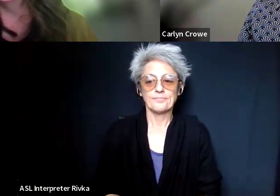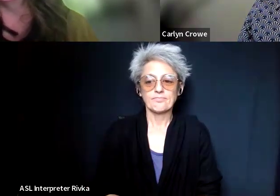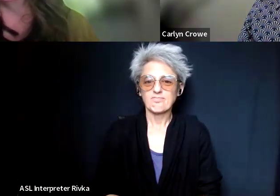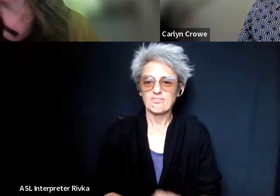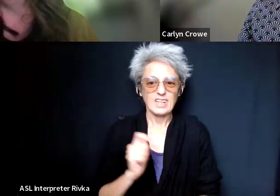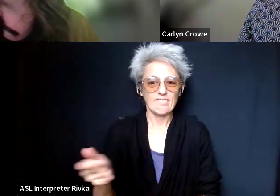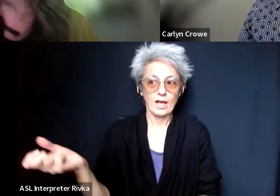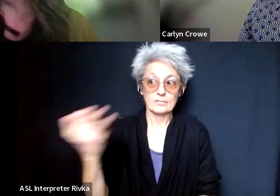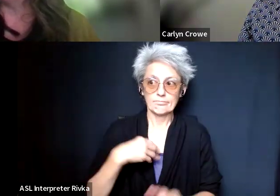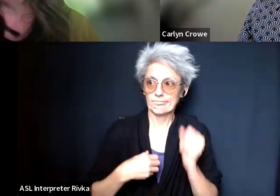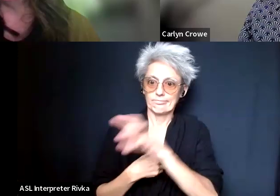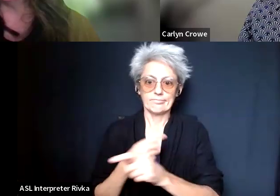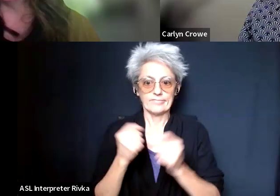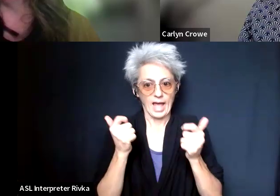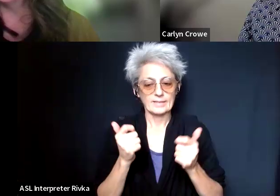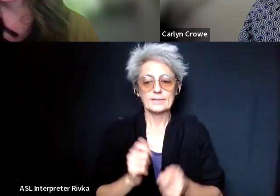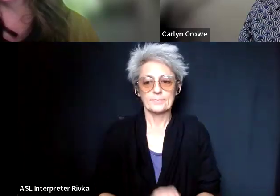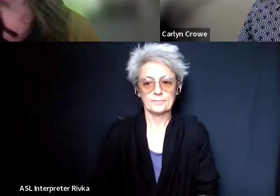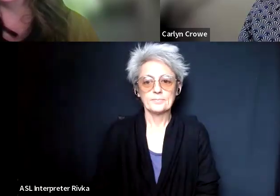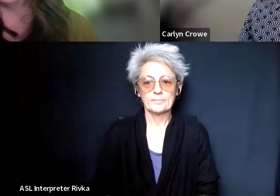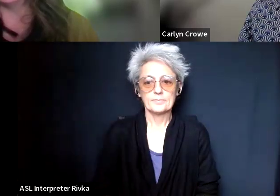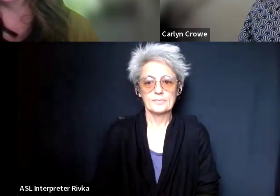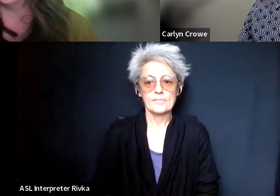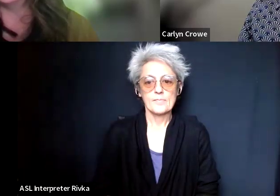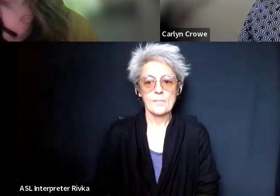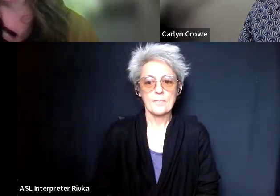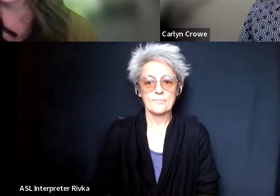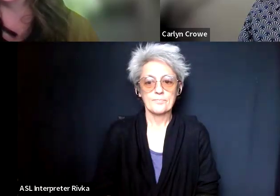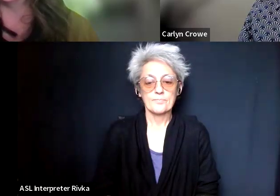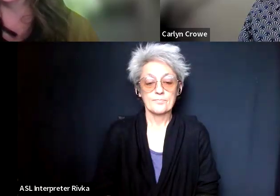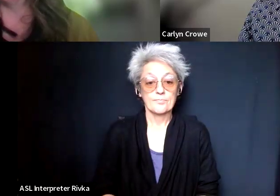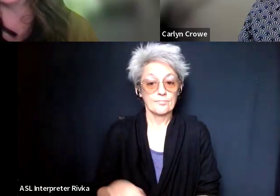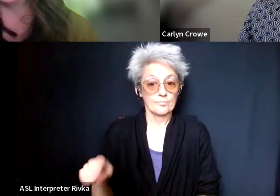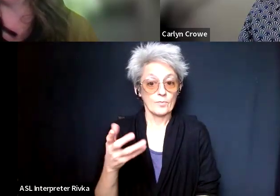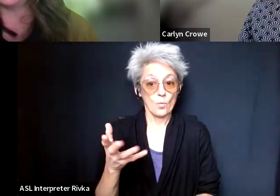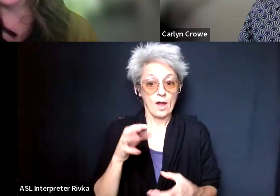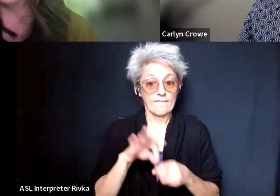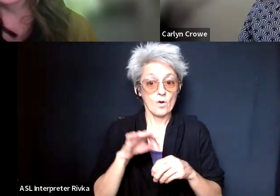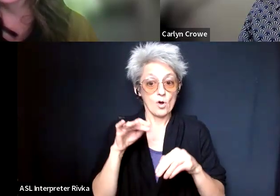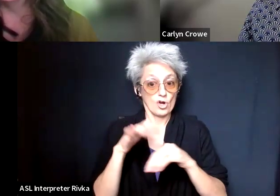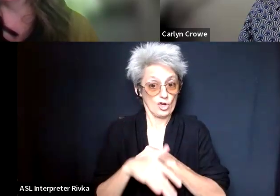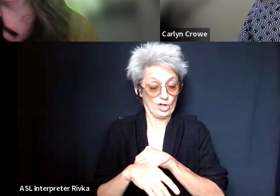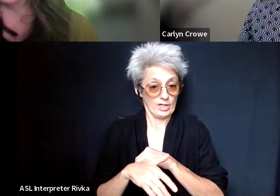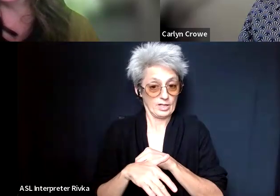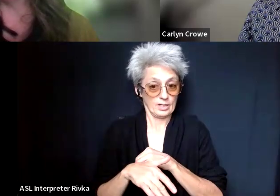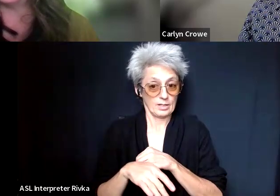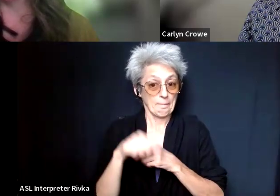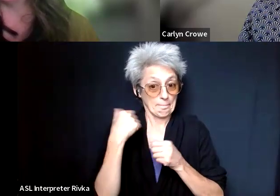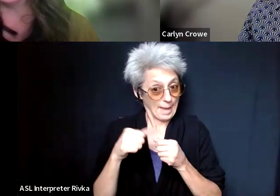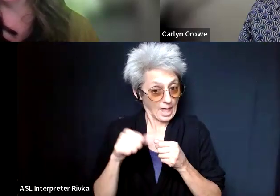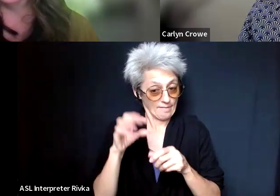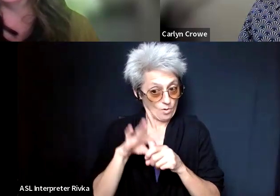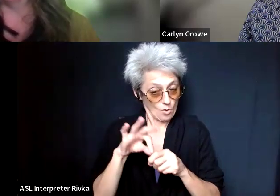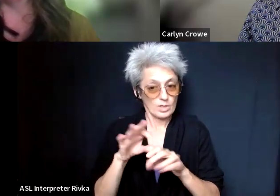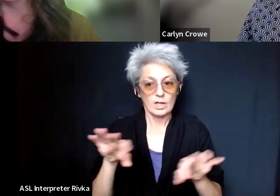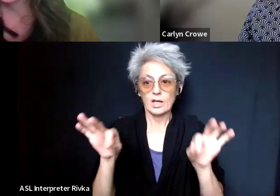turnaround. So it's important, if you are planning to vote early by mail, that you get those ballots